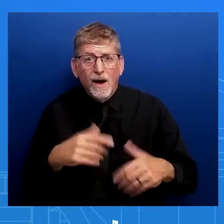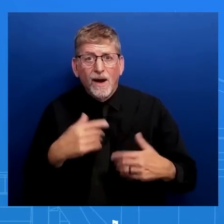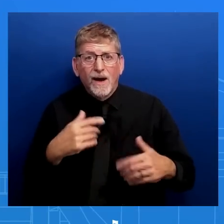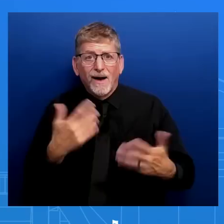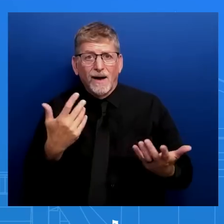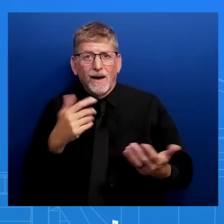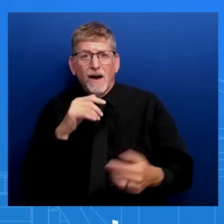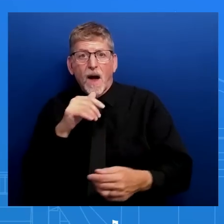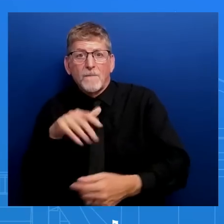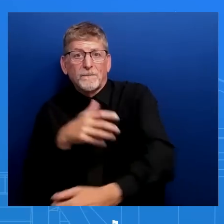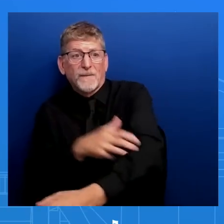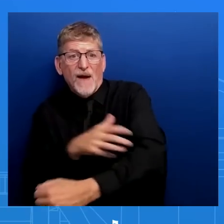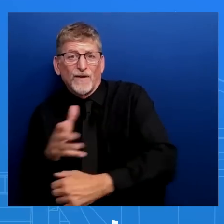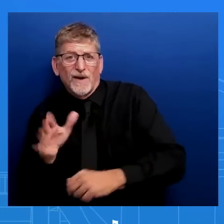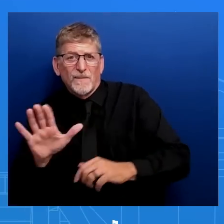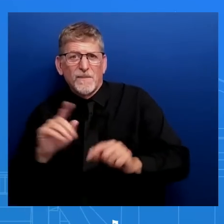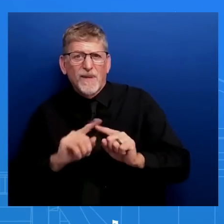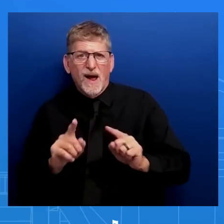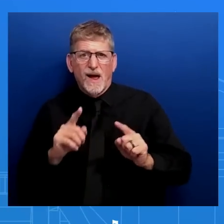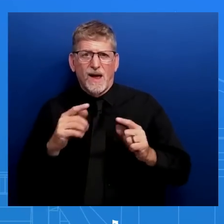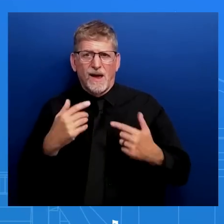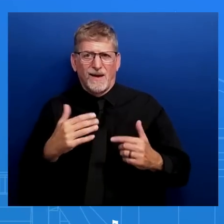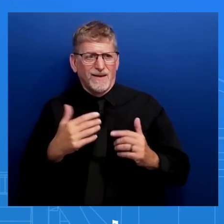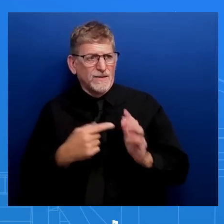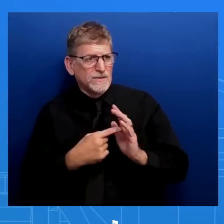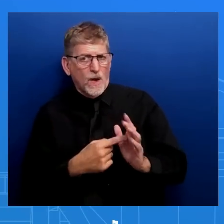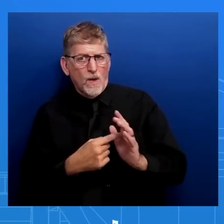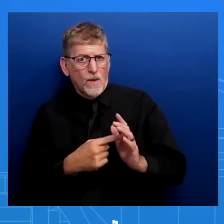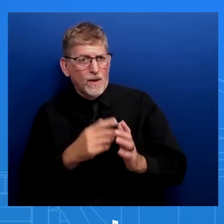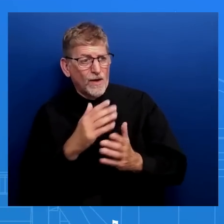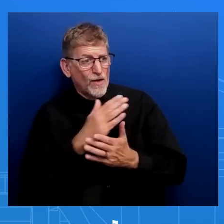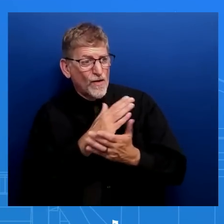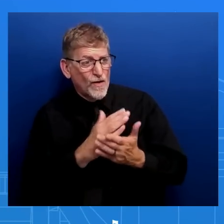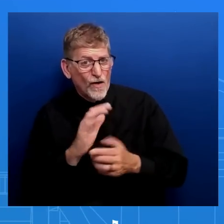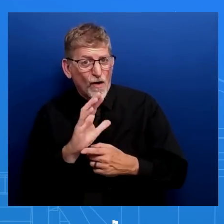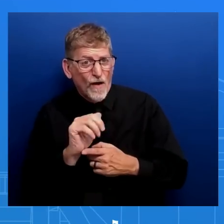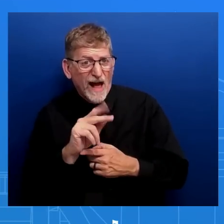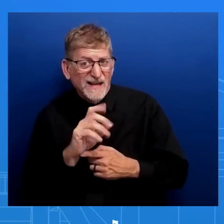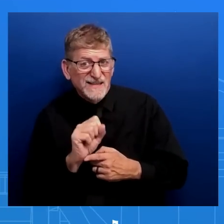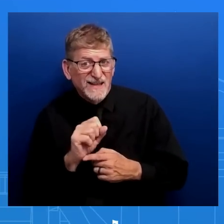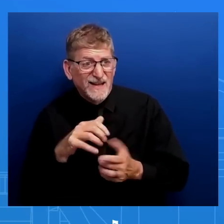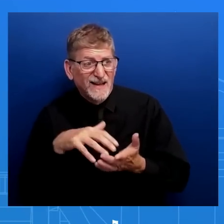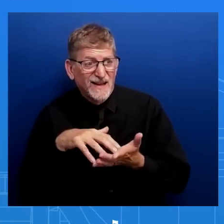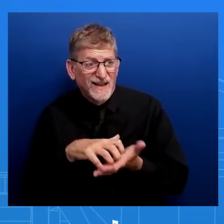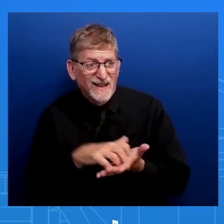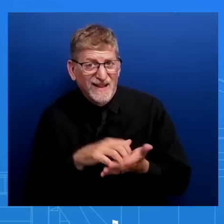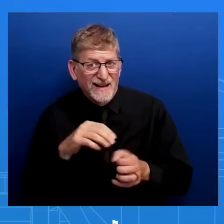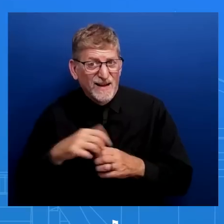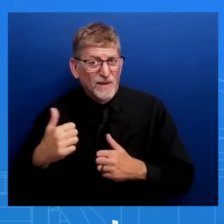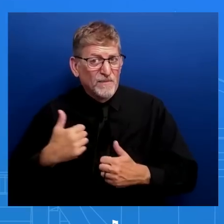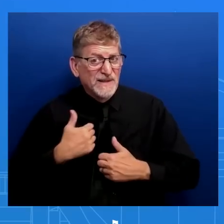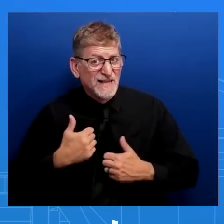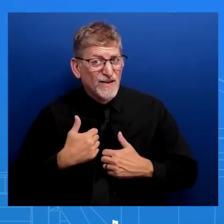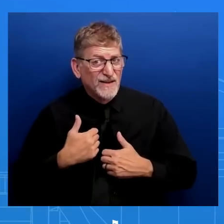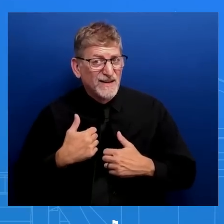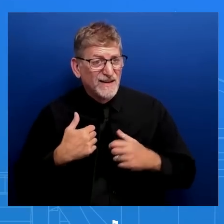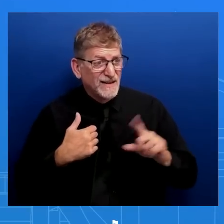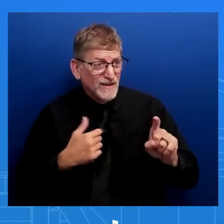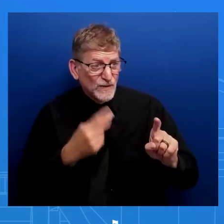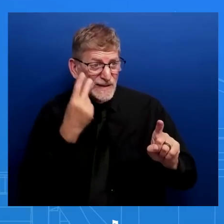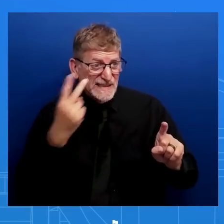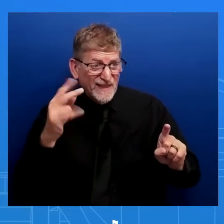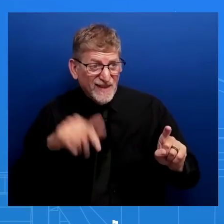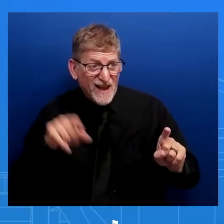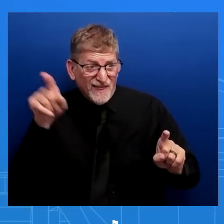cracks in Russia's military might and who they are as we perceive them? Yeah, again, I'm not going to... We're not